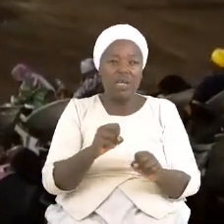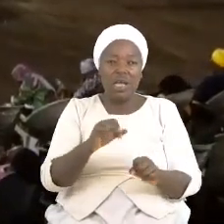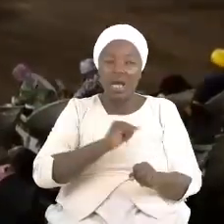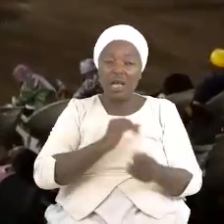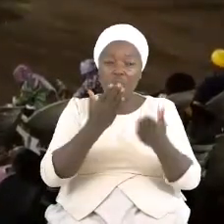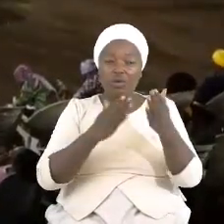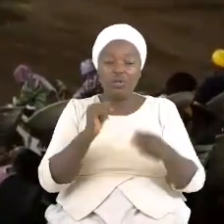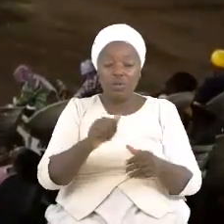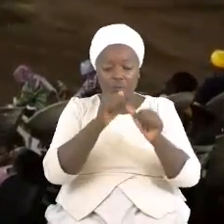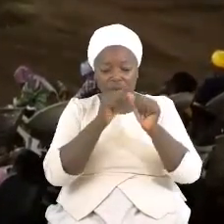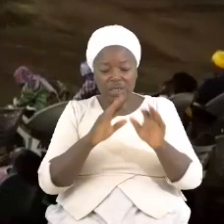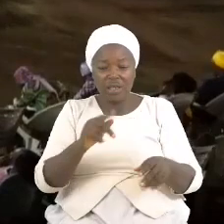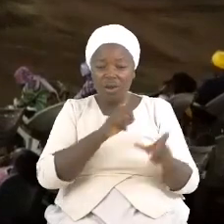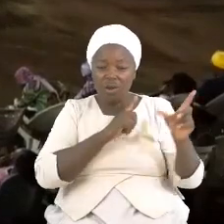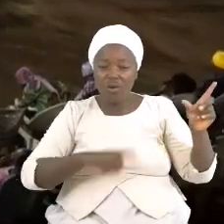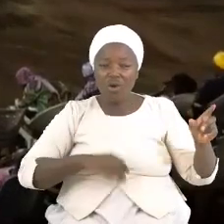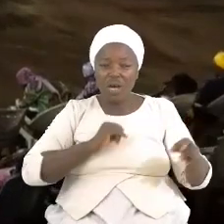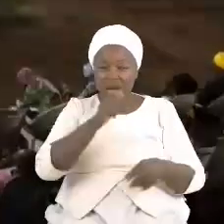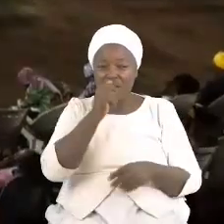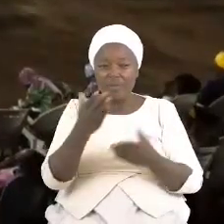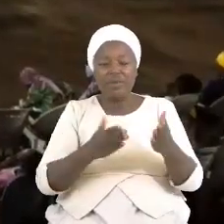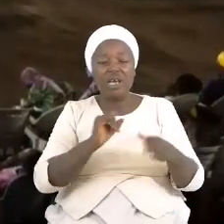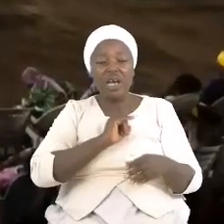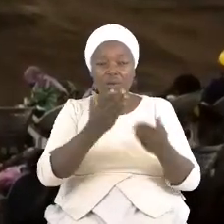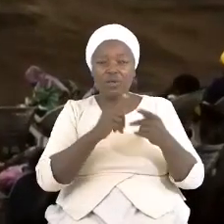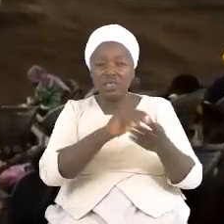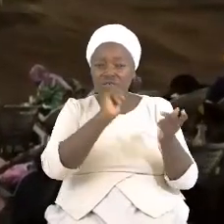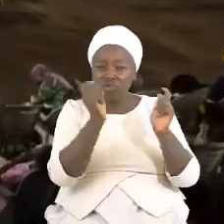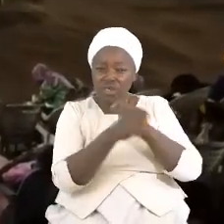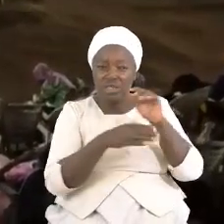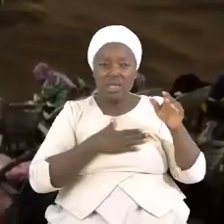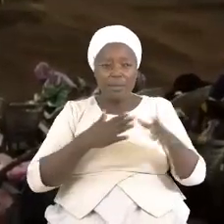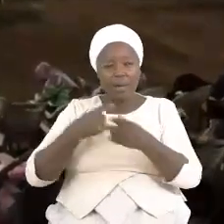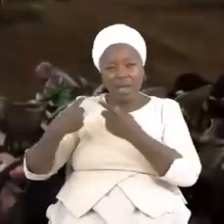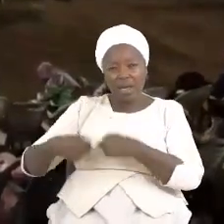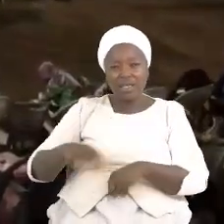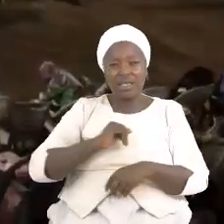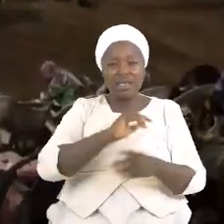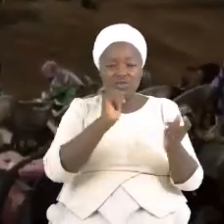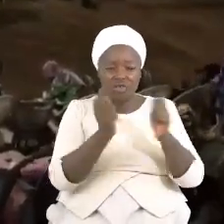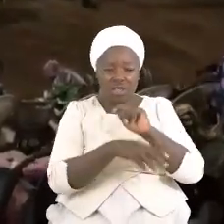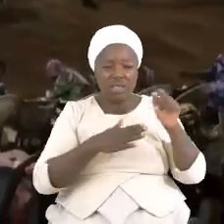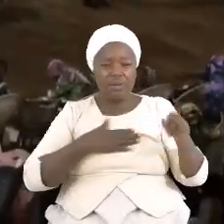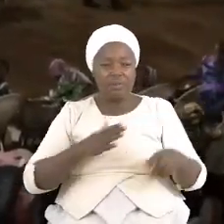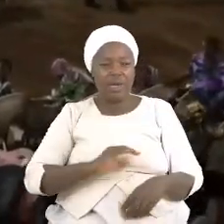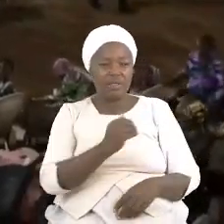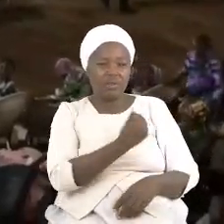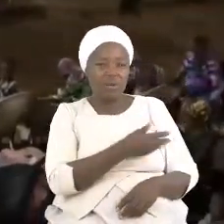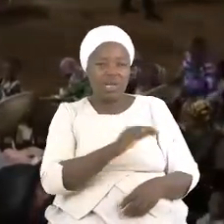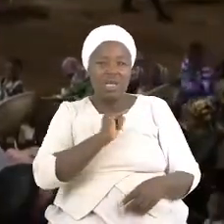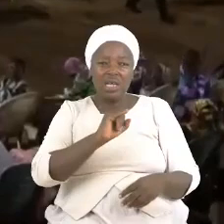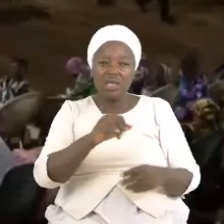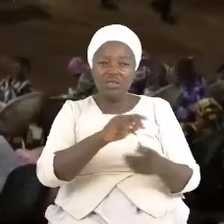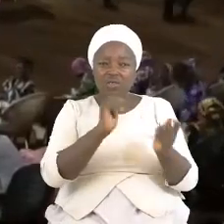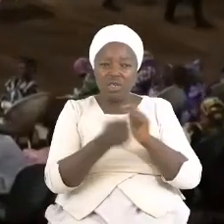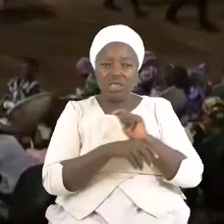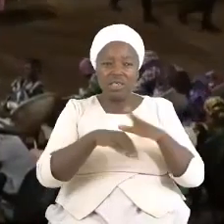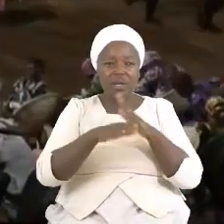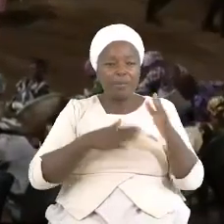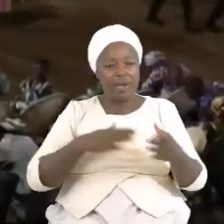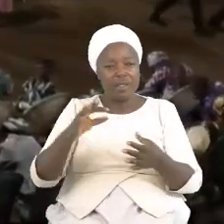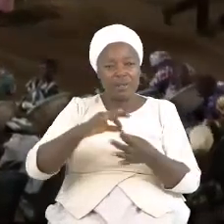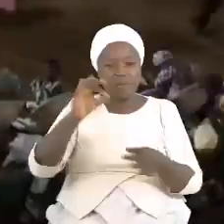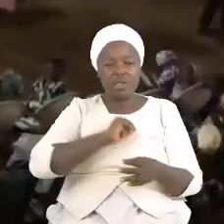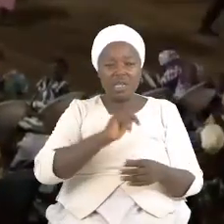here. I want a change in my heart, a change in my soul, a change in my spirit, a change in